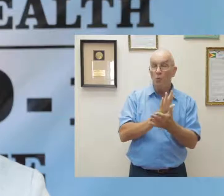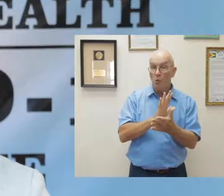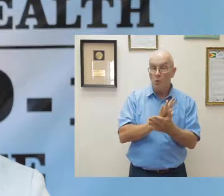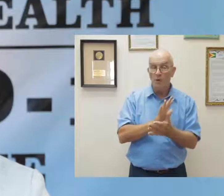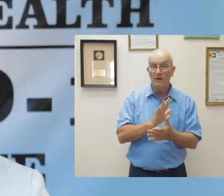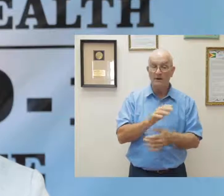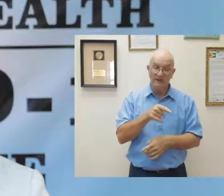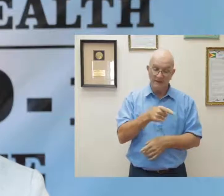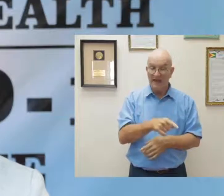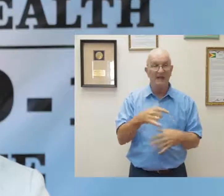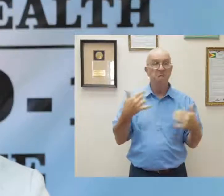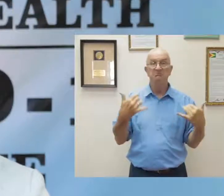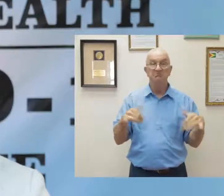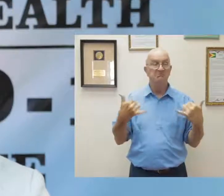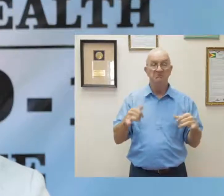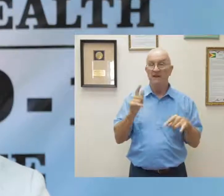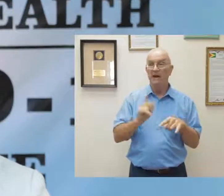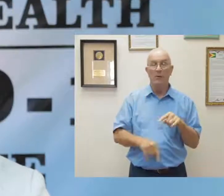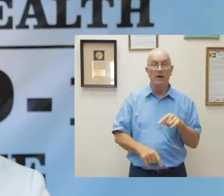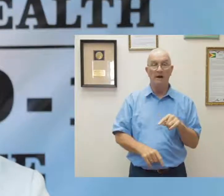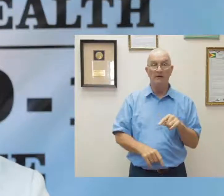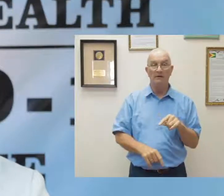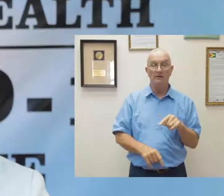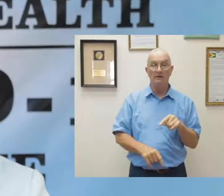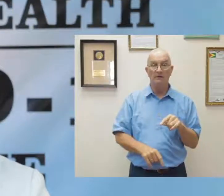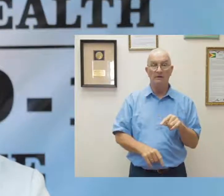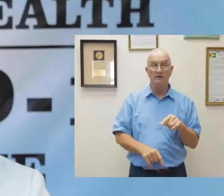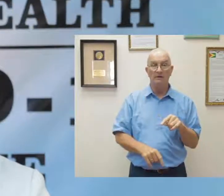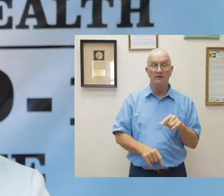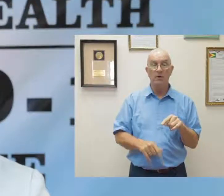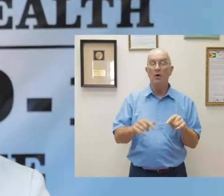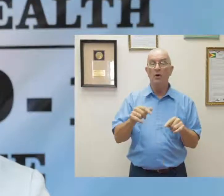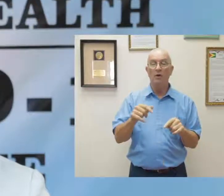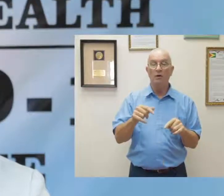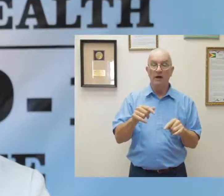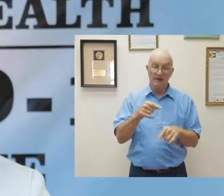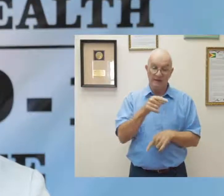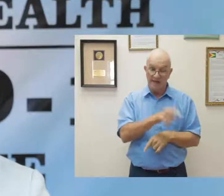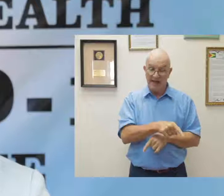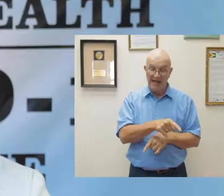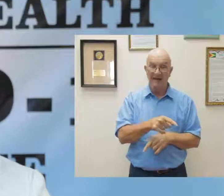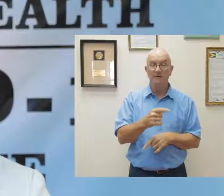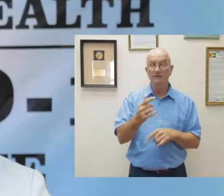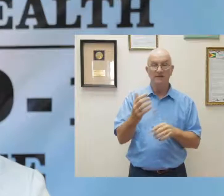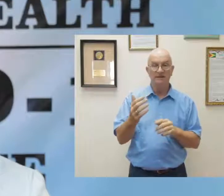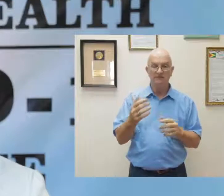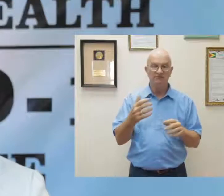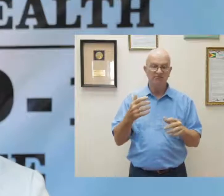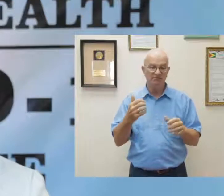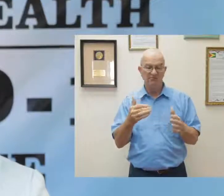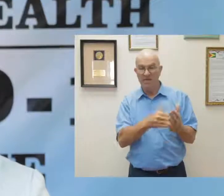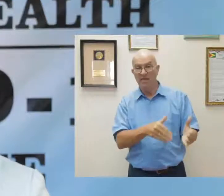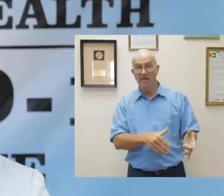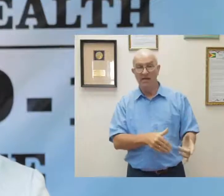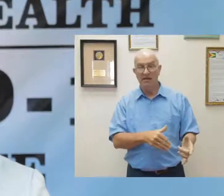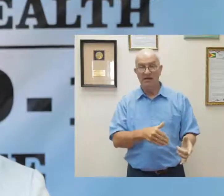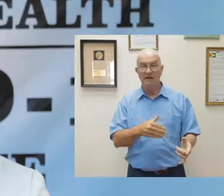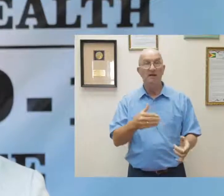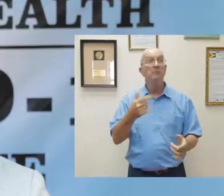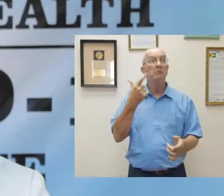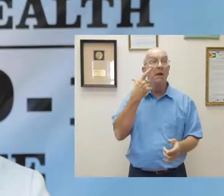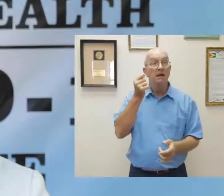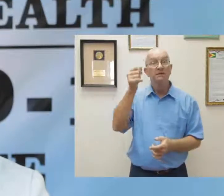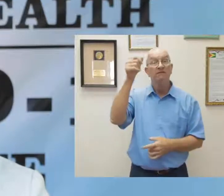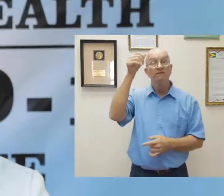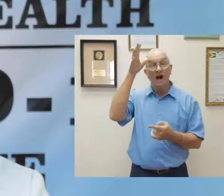whose play outside has been disrupted, who can potentially face discrimination just